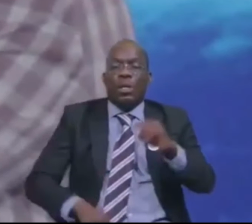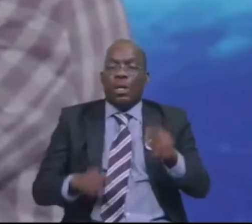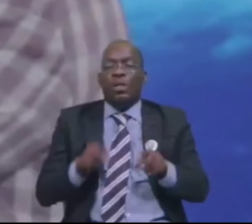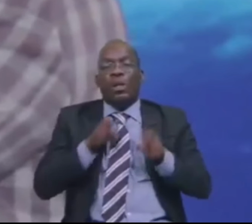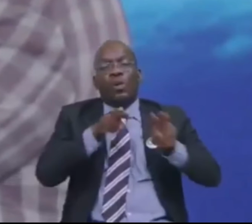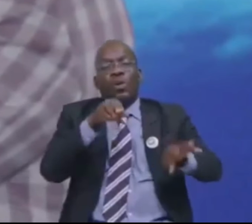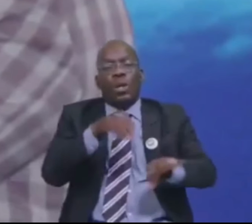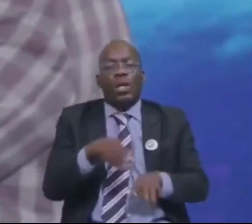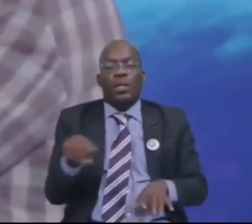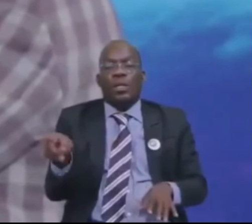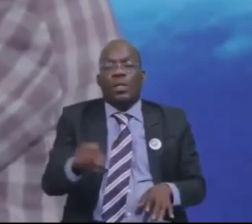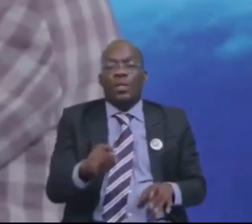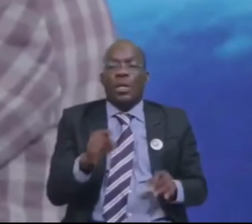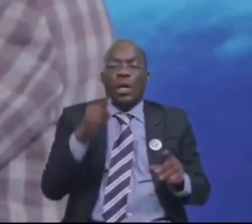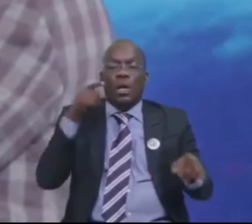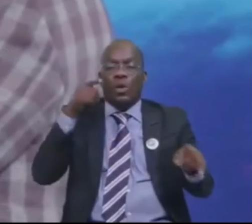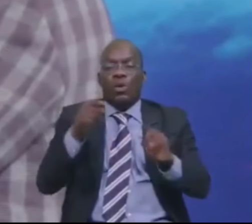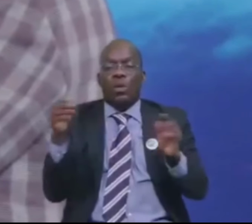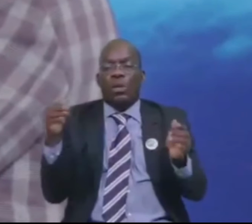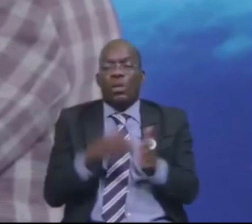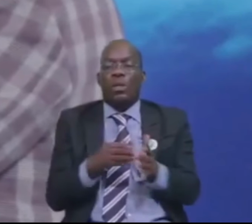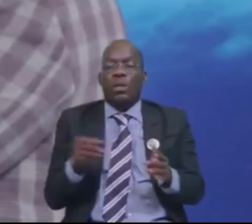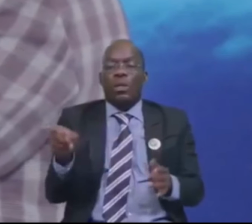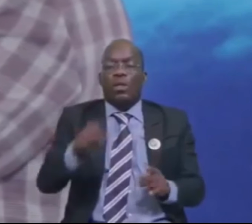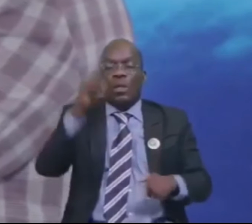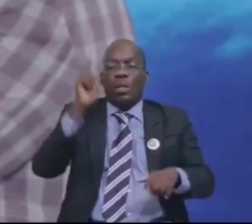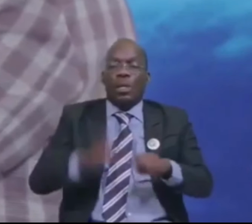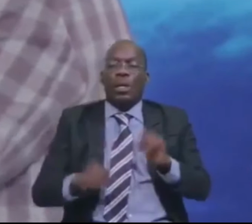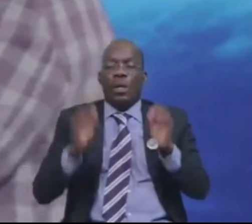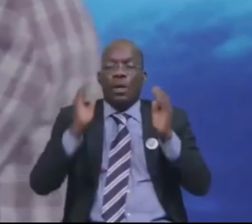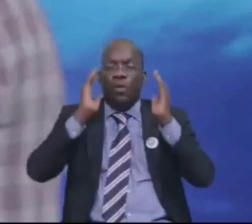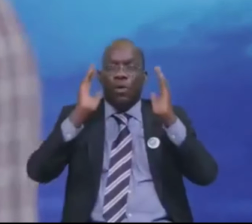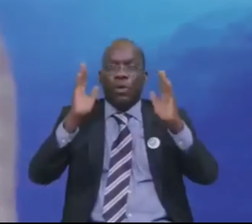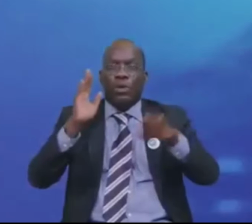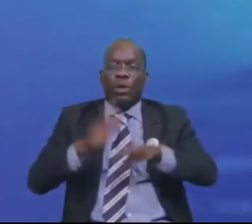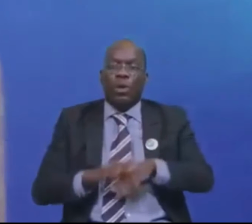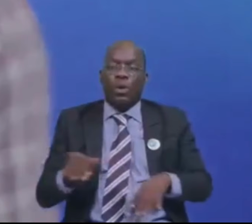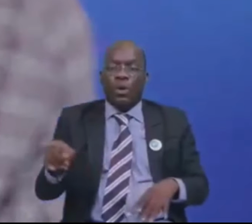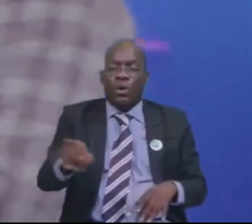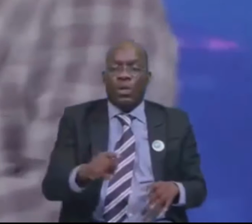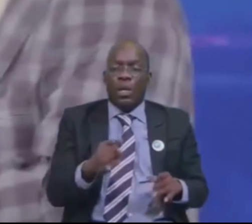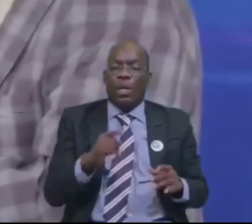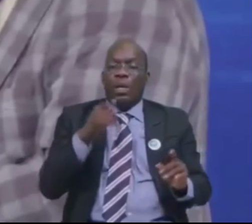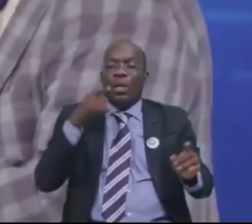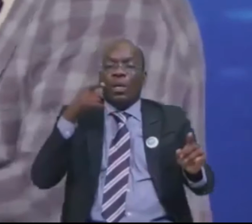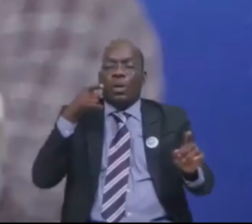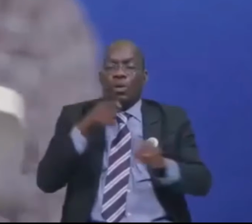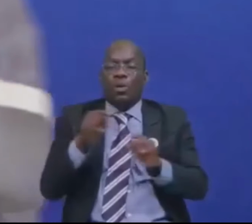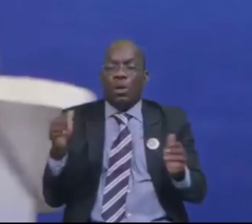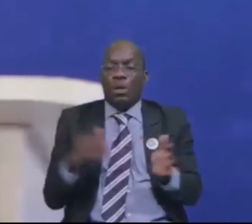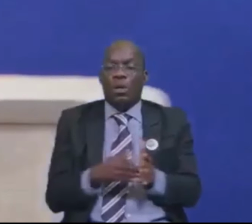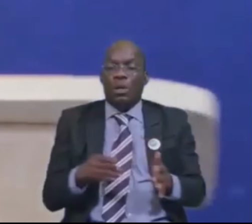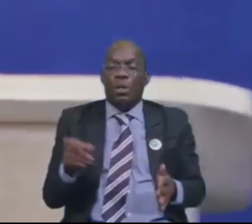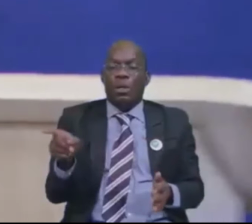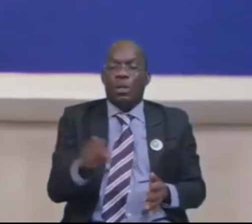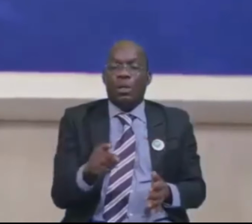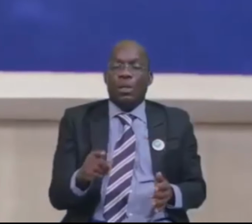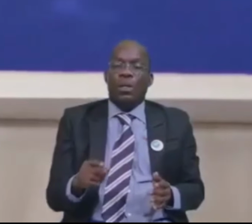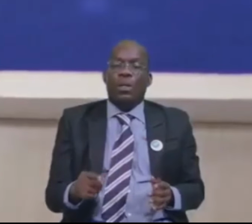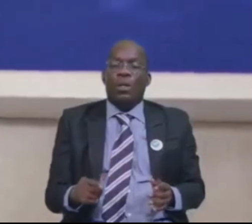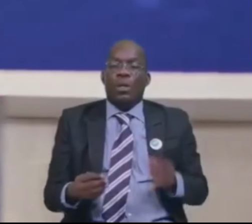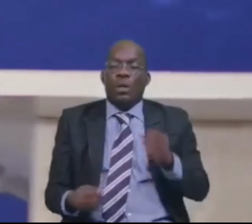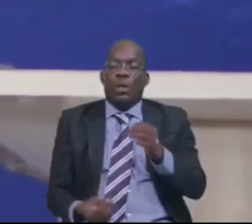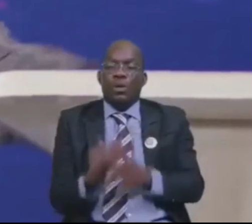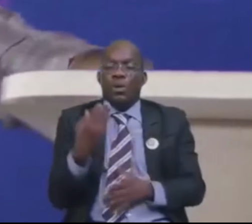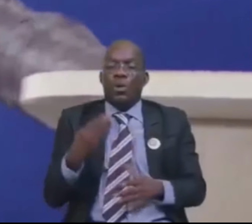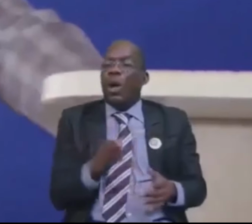anymore, and they cannot focus on their goals anymore as they're growing up. And their goals should be growing up